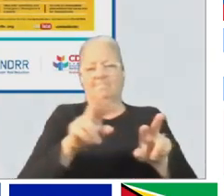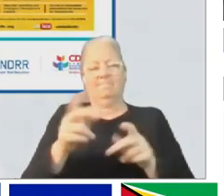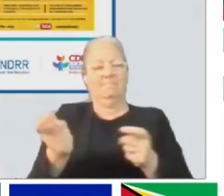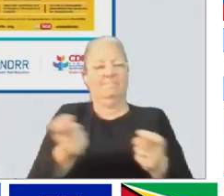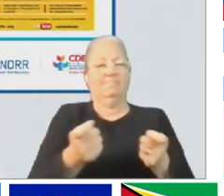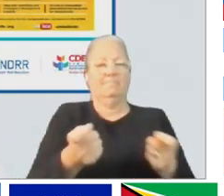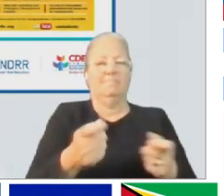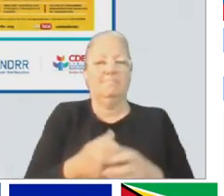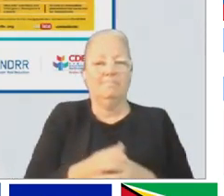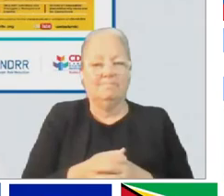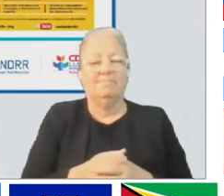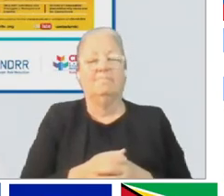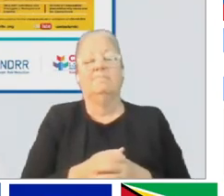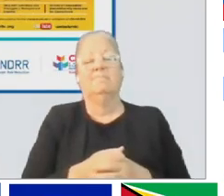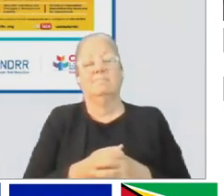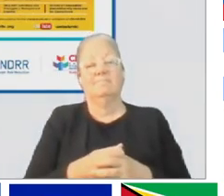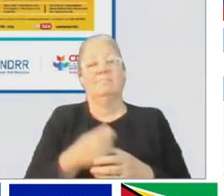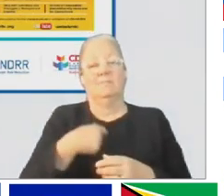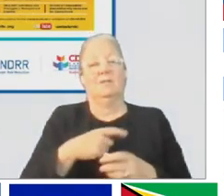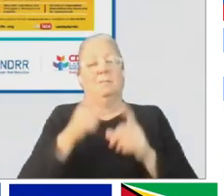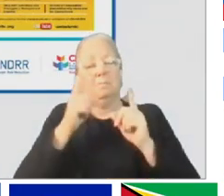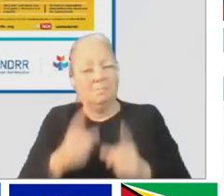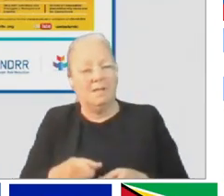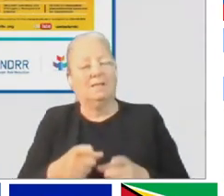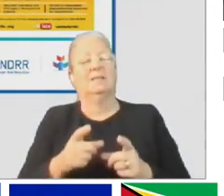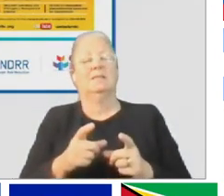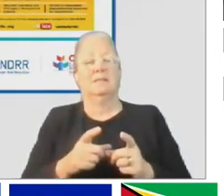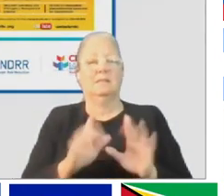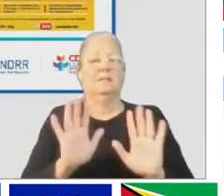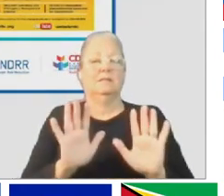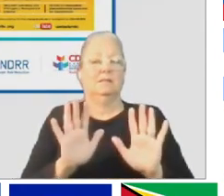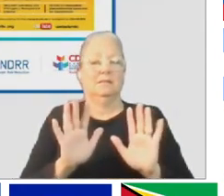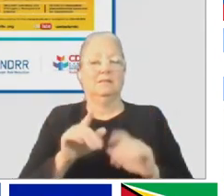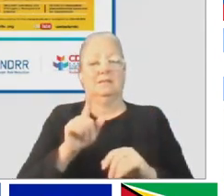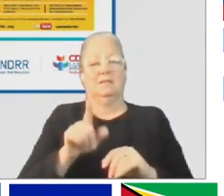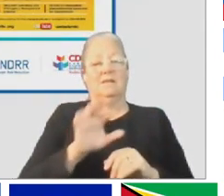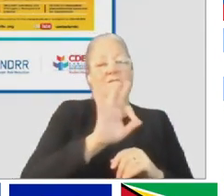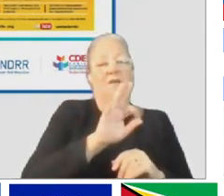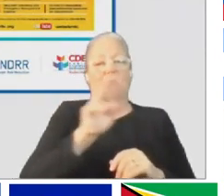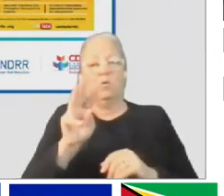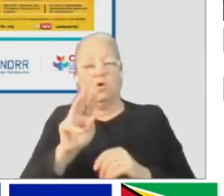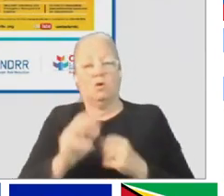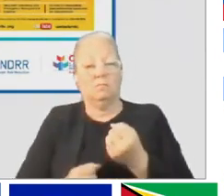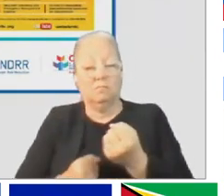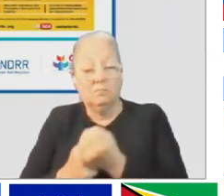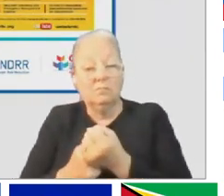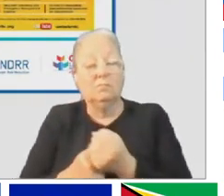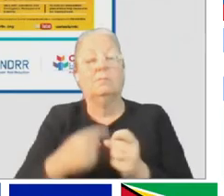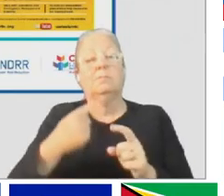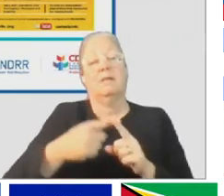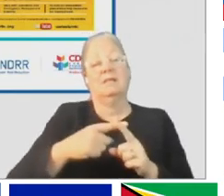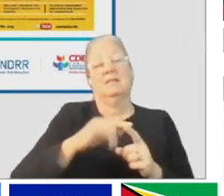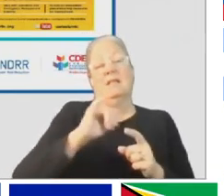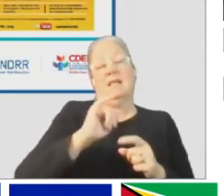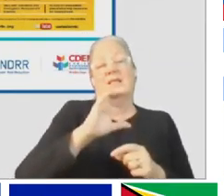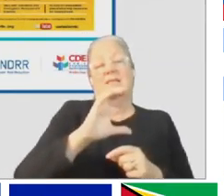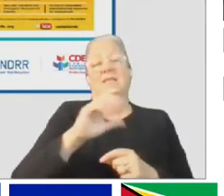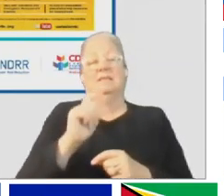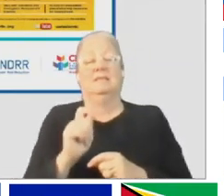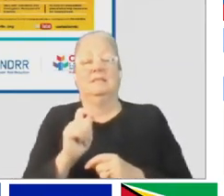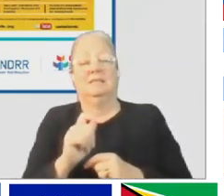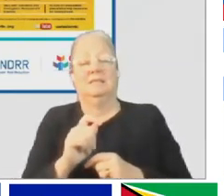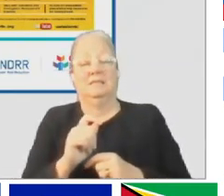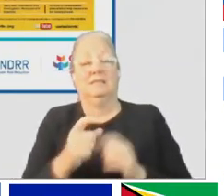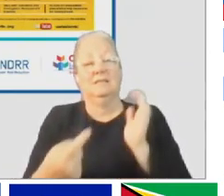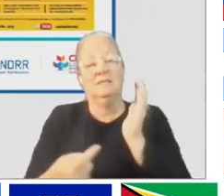no exception. We have to update our legal framework to support it. And we have to also focus on the ICT platform that can go across all hazards,